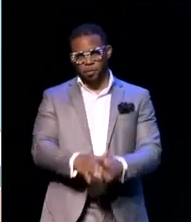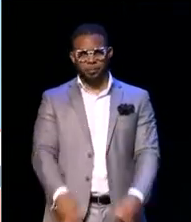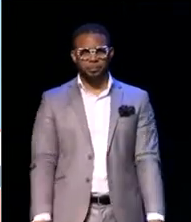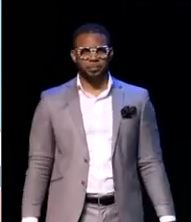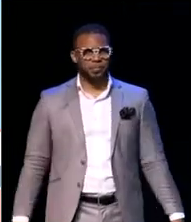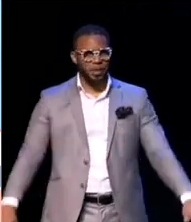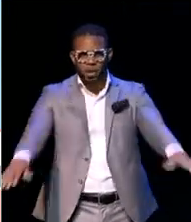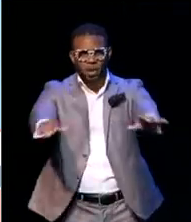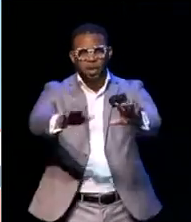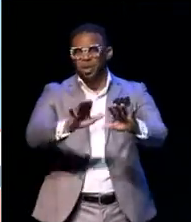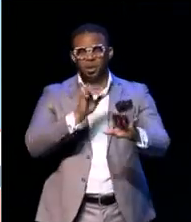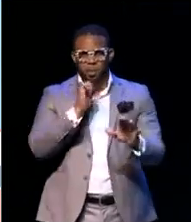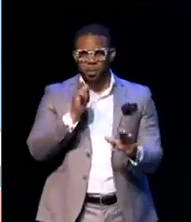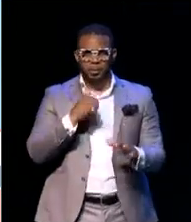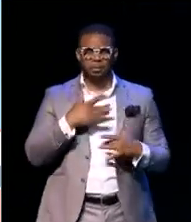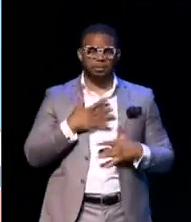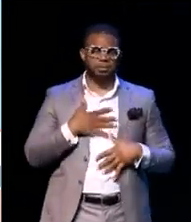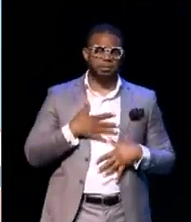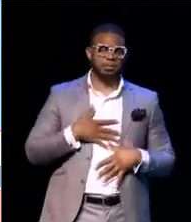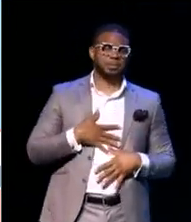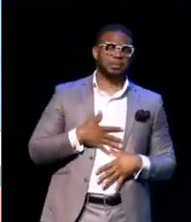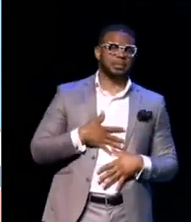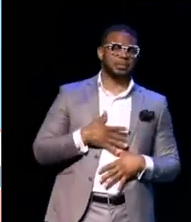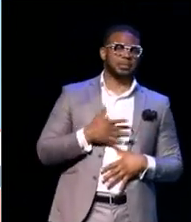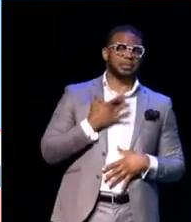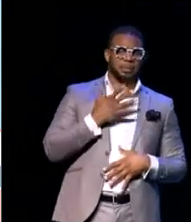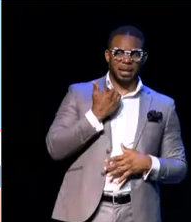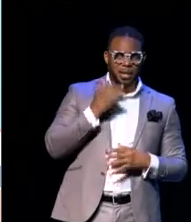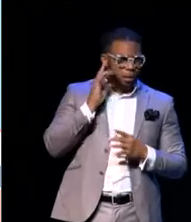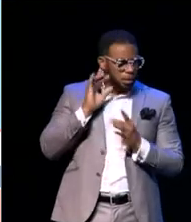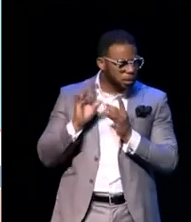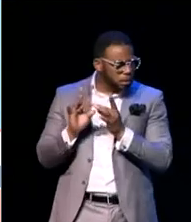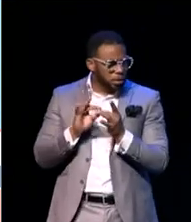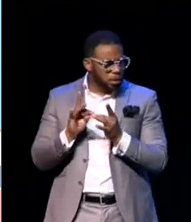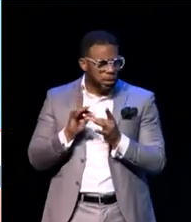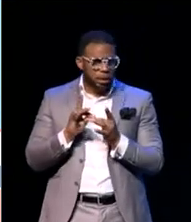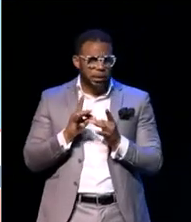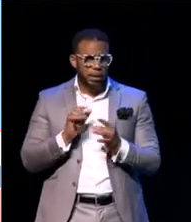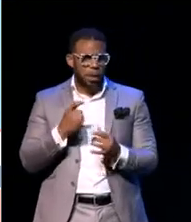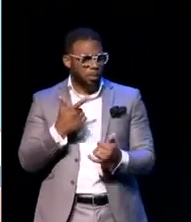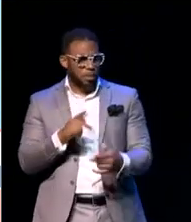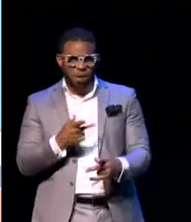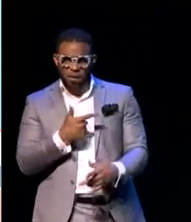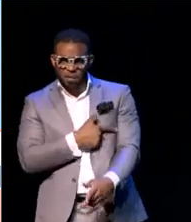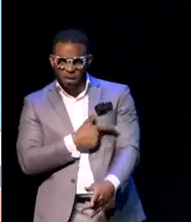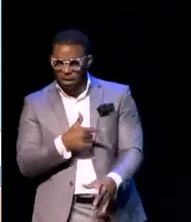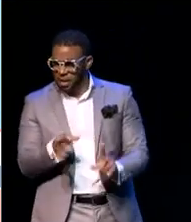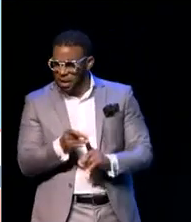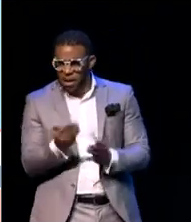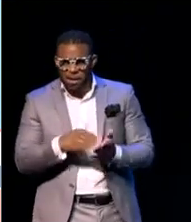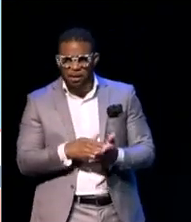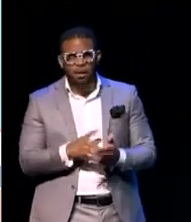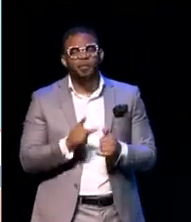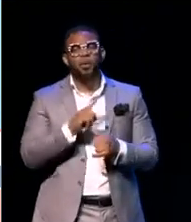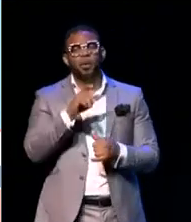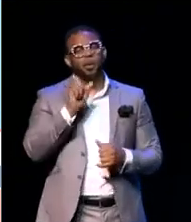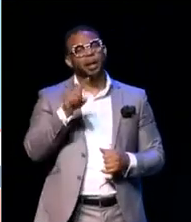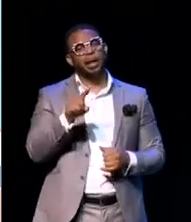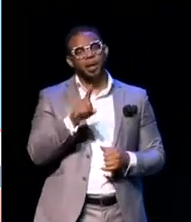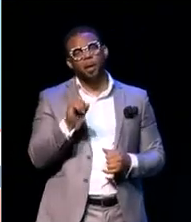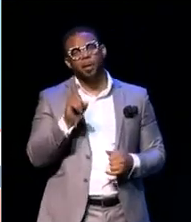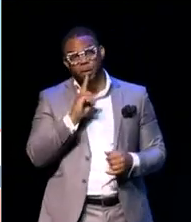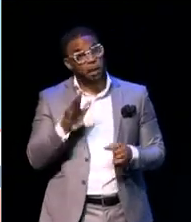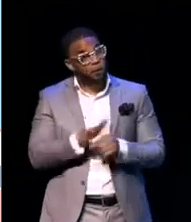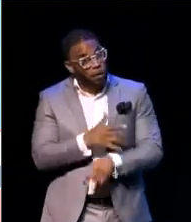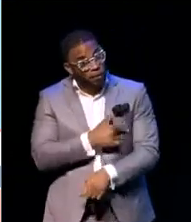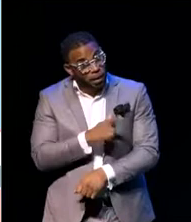COVID-19. So don't be discouraged by any news that you hear that a vaccinated person was diagnosed with COVID. The first question you want to ask is, were